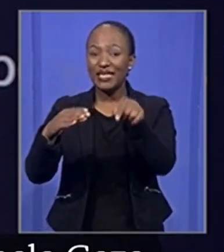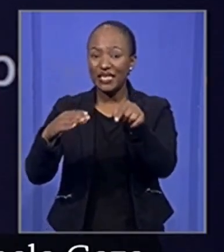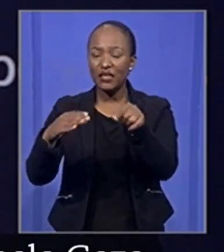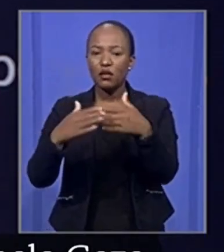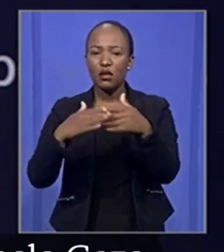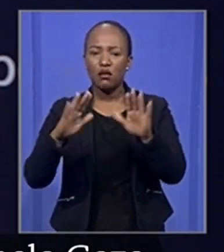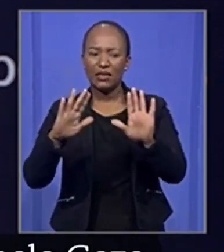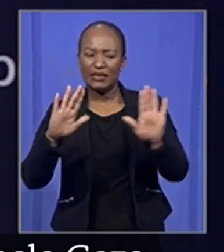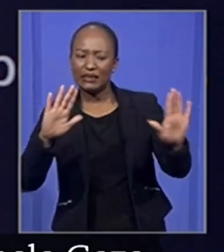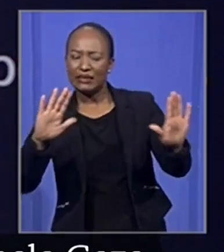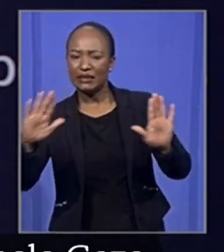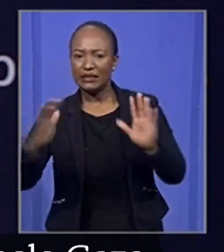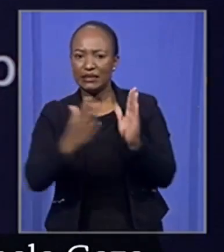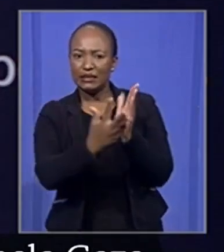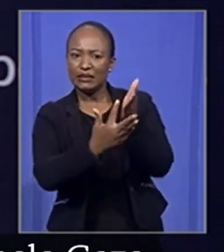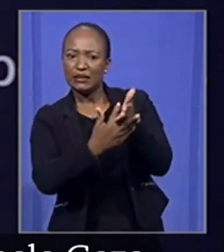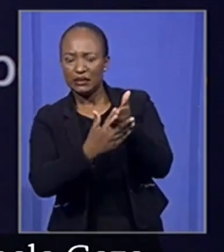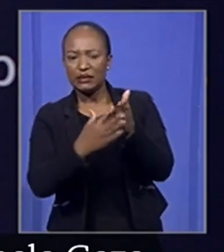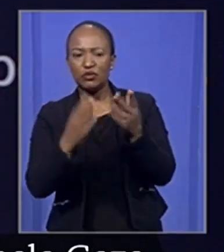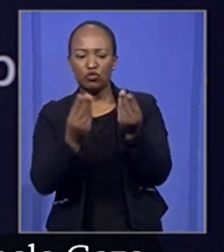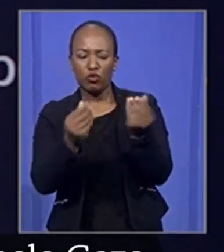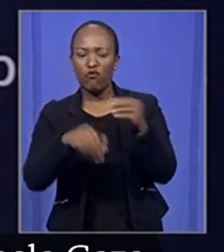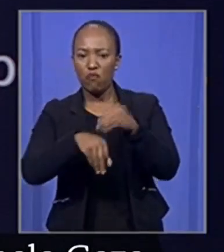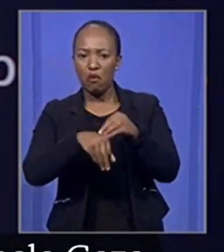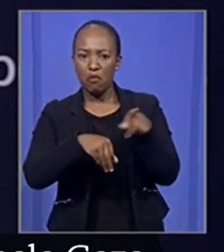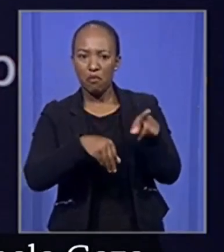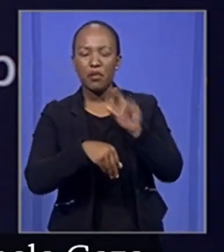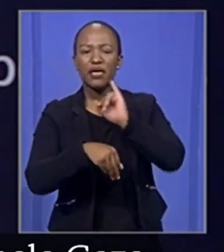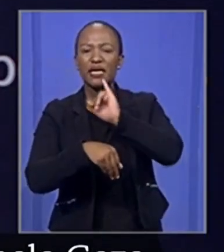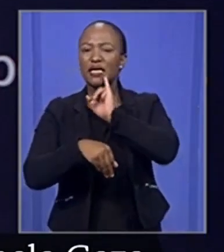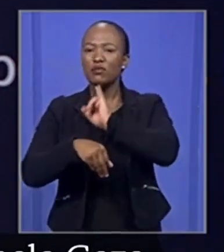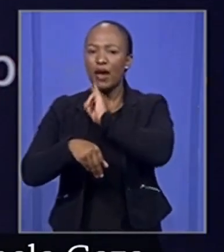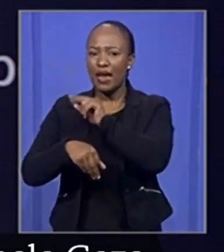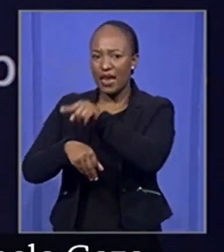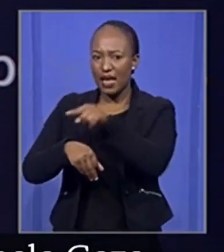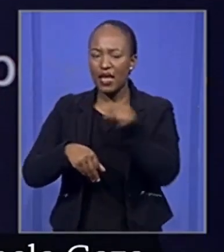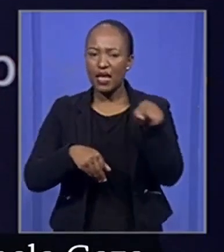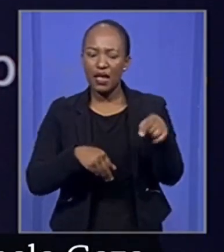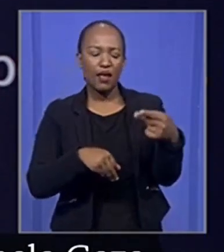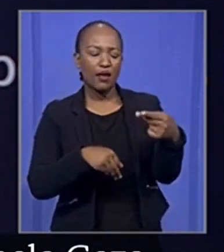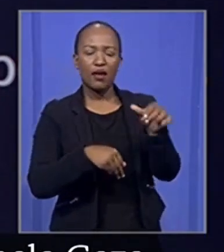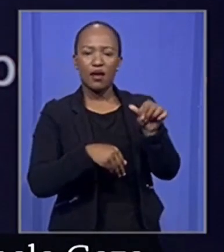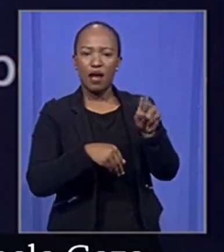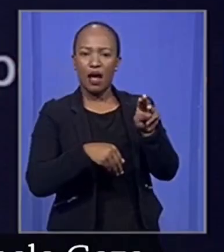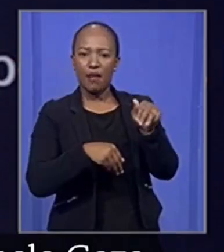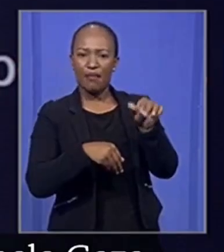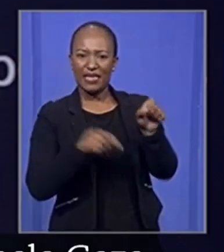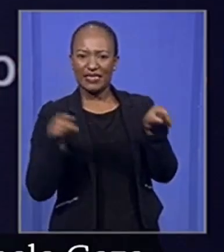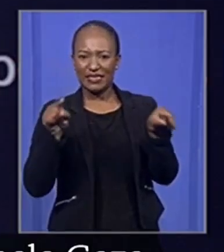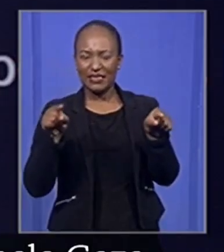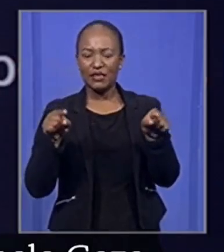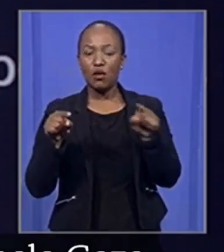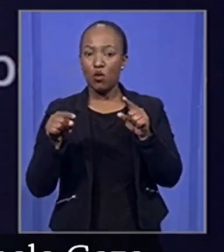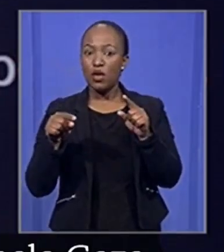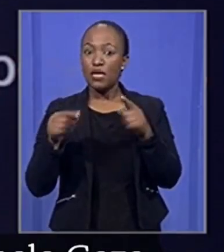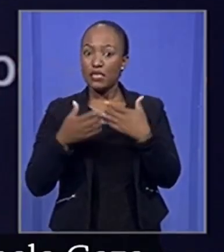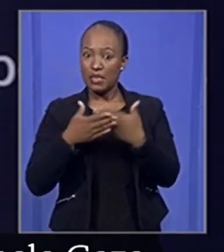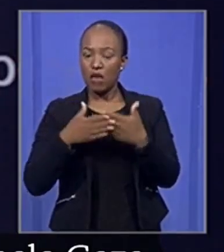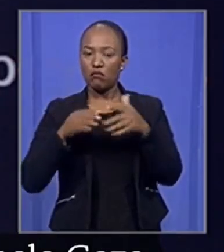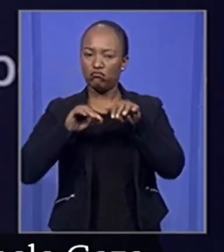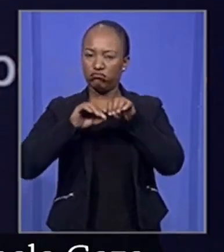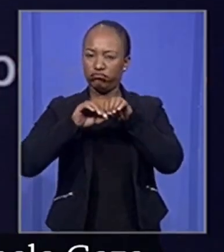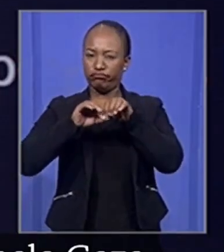ho rarolla bothata ba Israel le Hamas ho fedisa qhwebeshano eo hobane ba ne ba hlokometse hore ena e tla namela kapa e